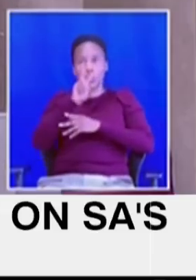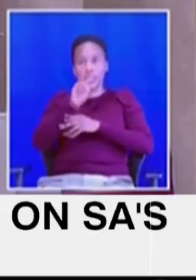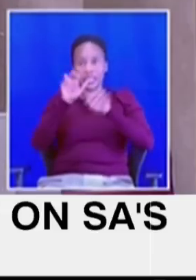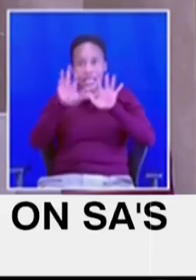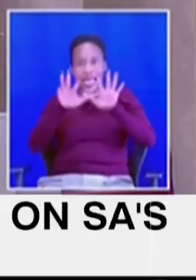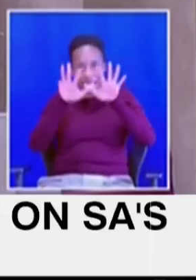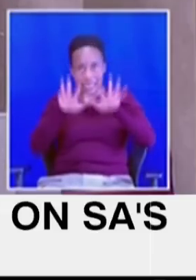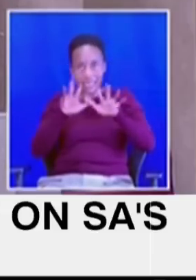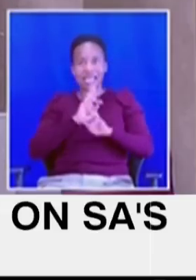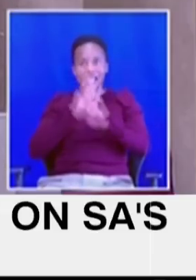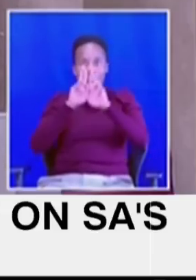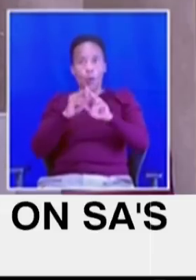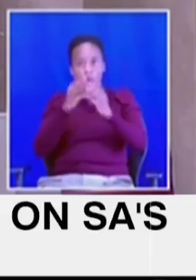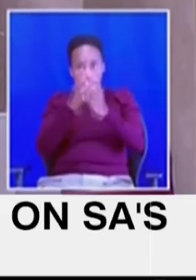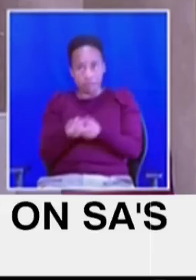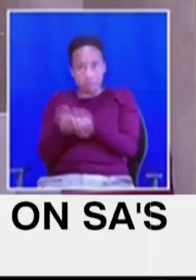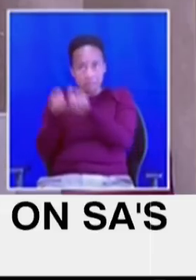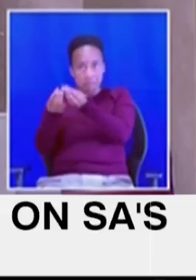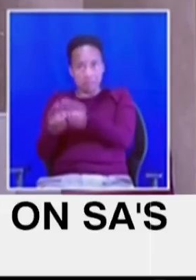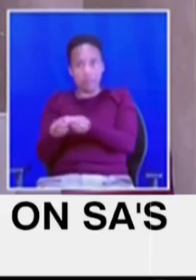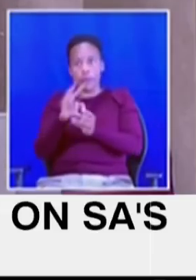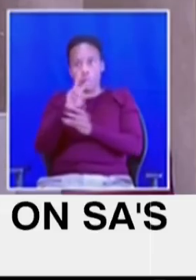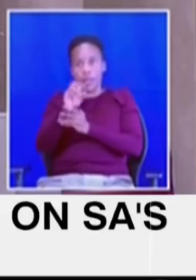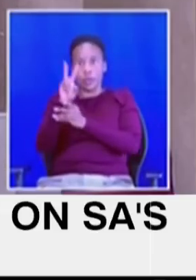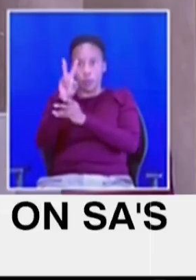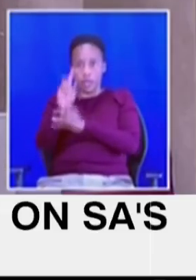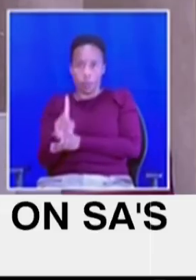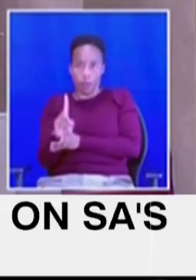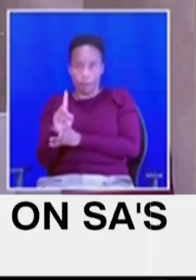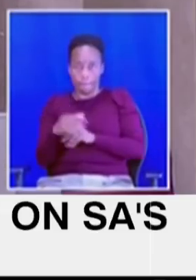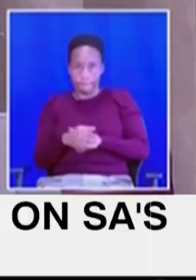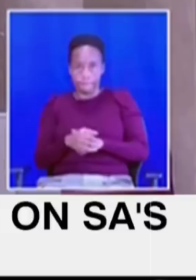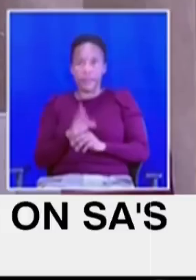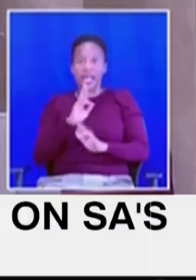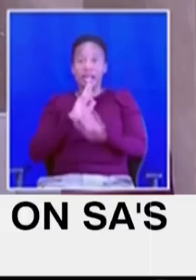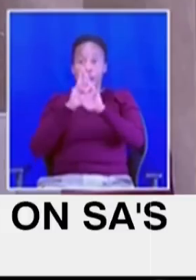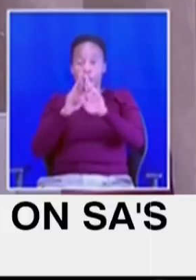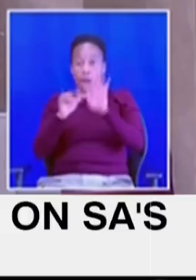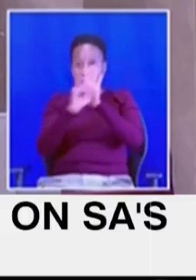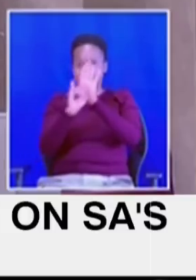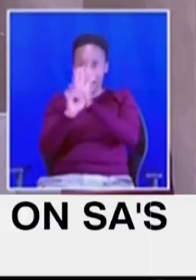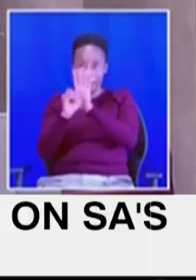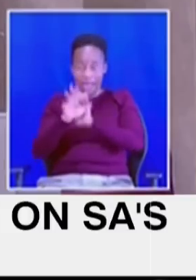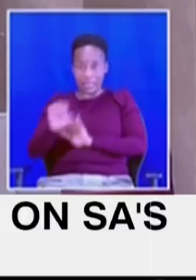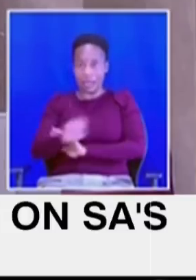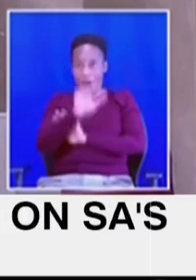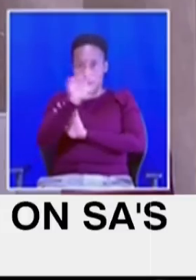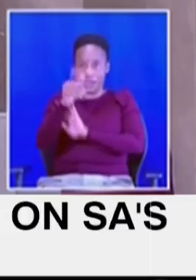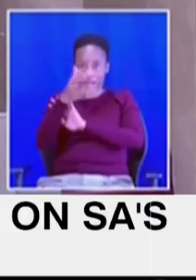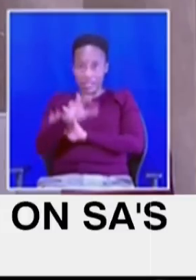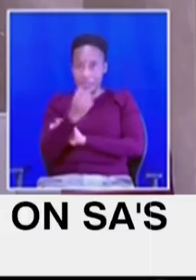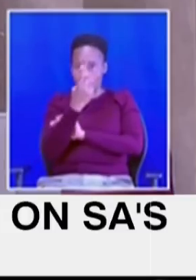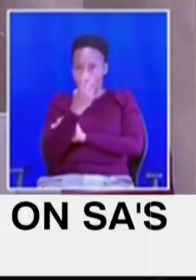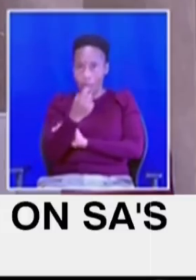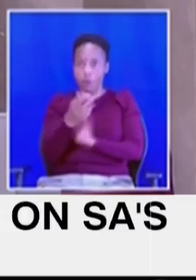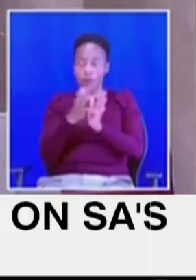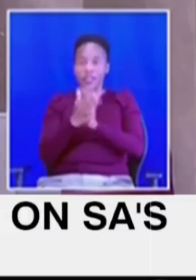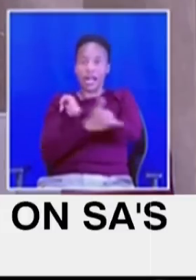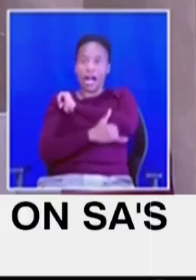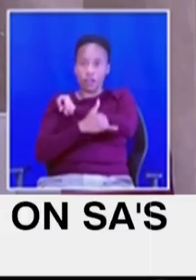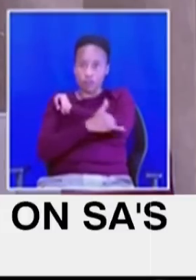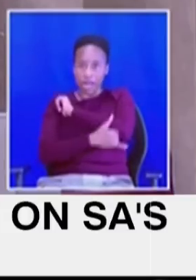in 2021. The report identified South Africa as one of the countries with